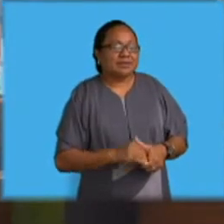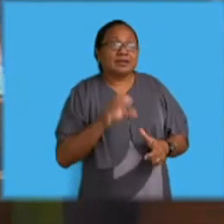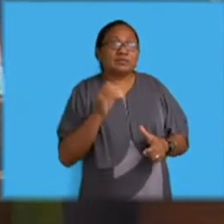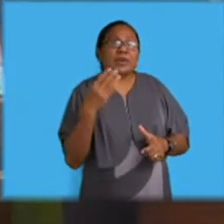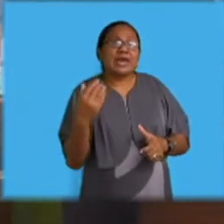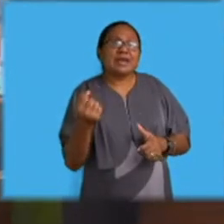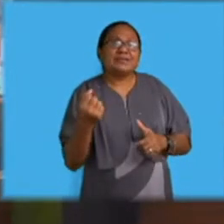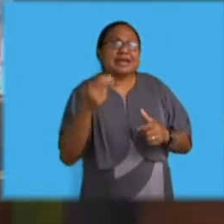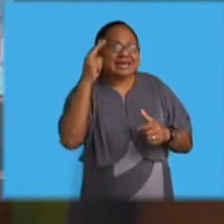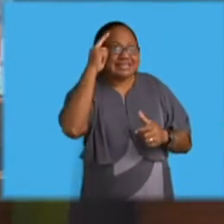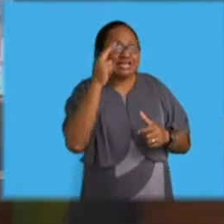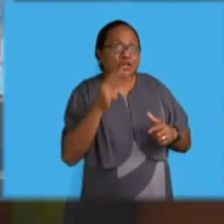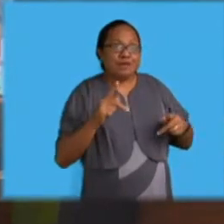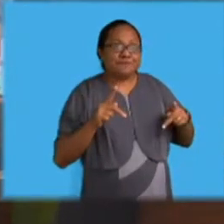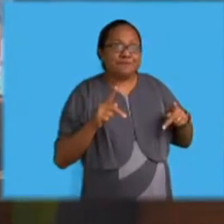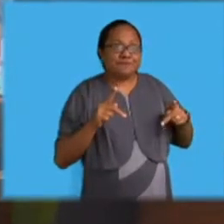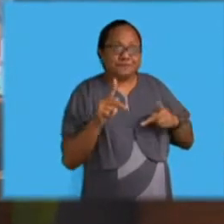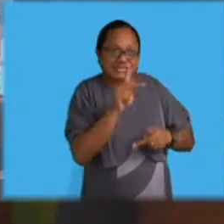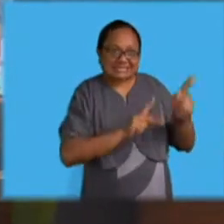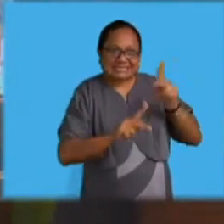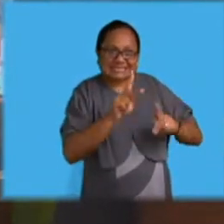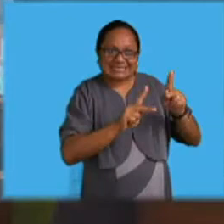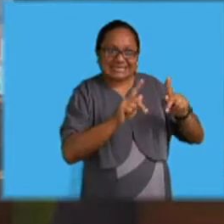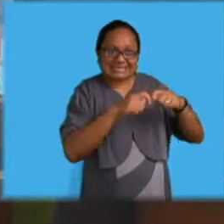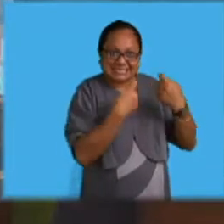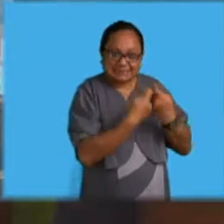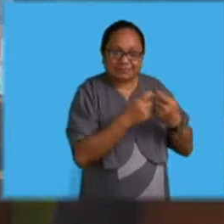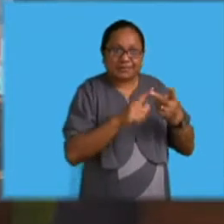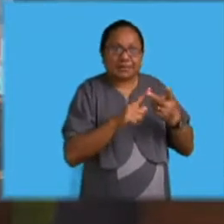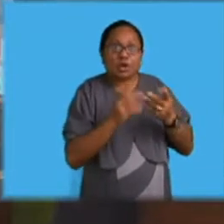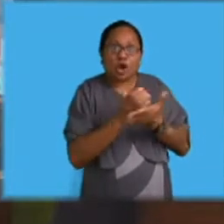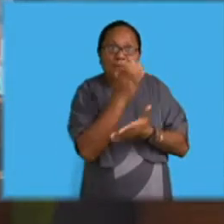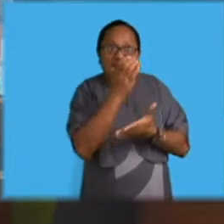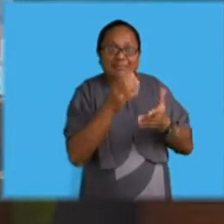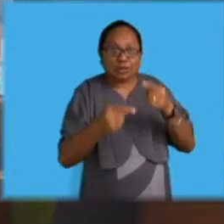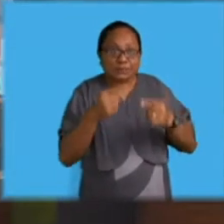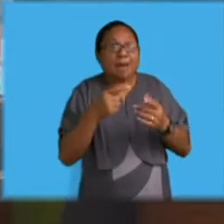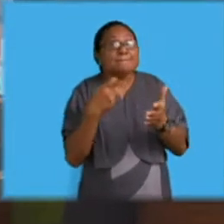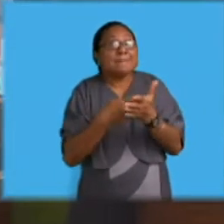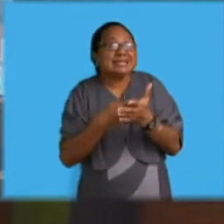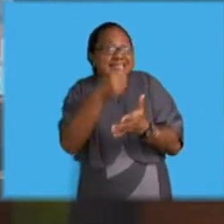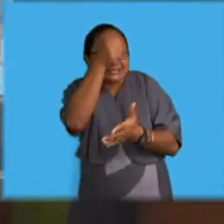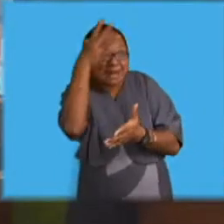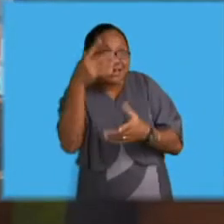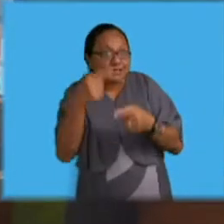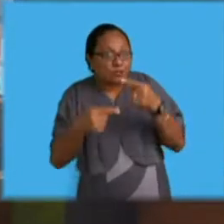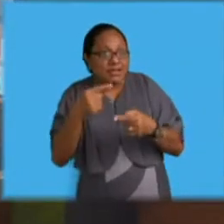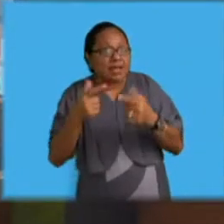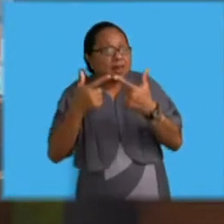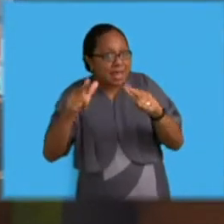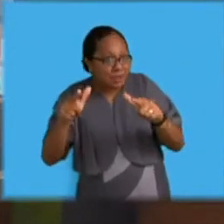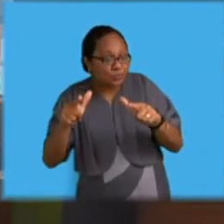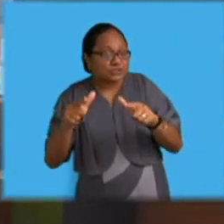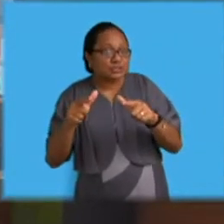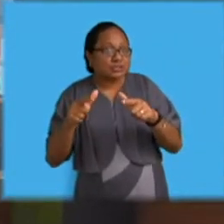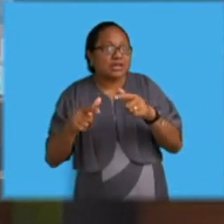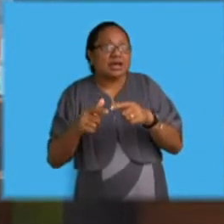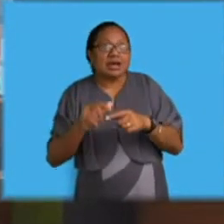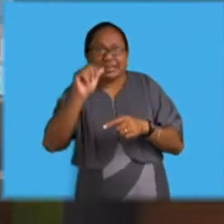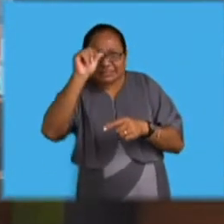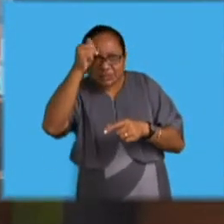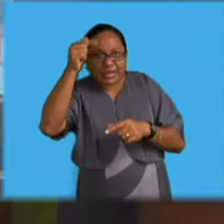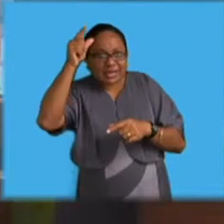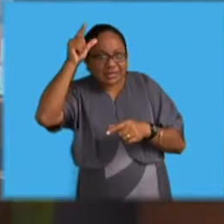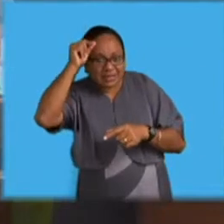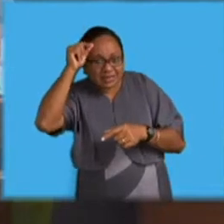National Physics Team in individual competitions, commerce competition, money smart competitions, language, Itokai, Urdu and Hindi, oratory